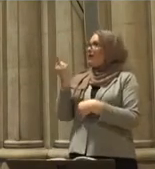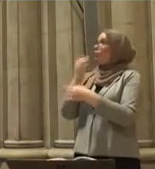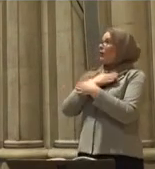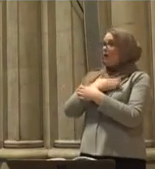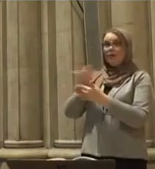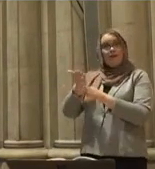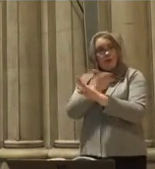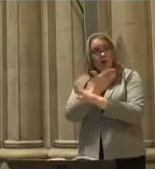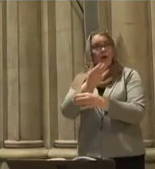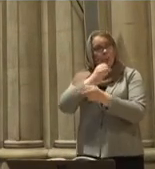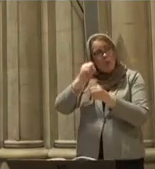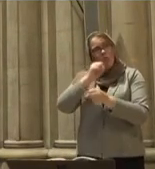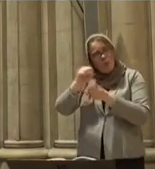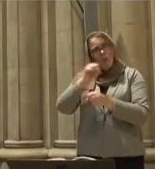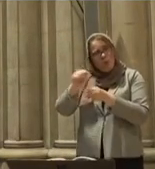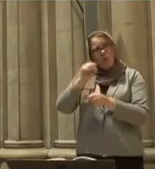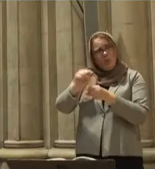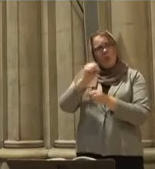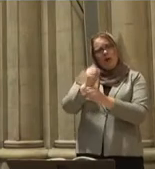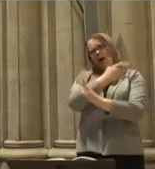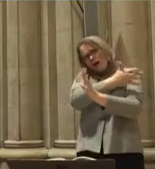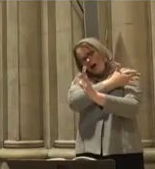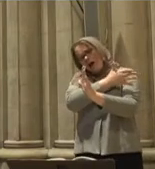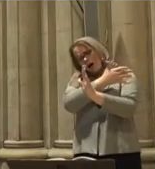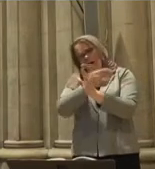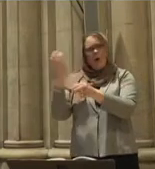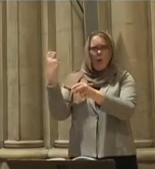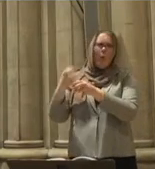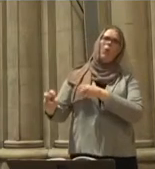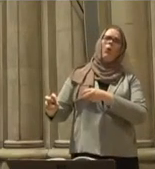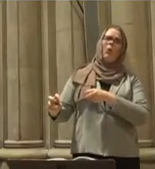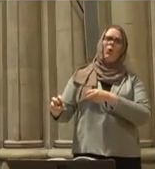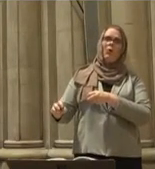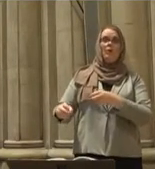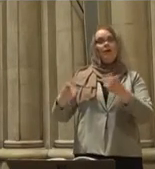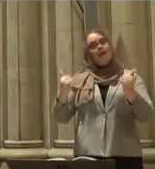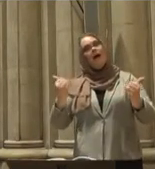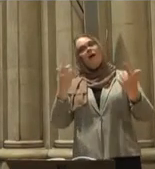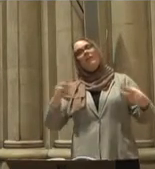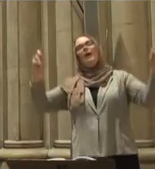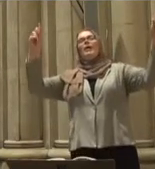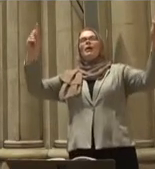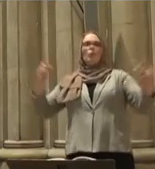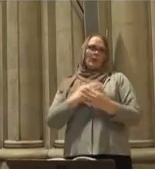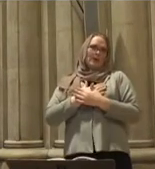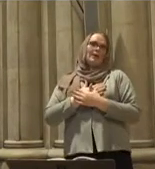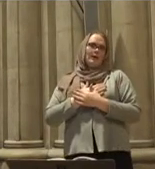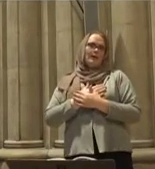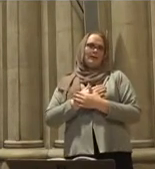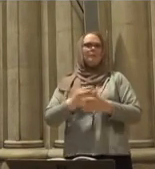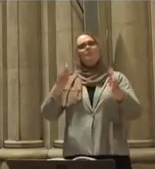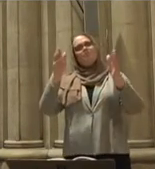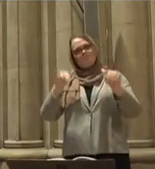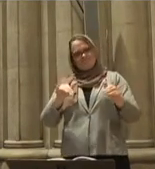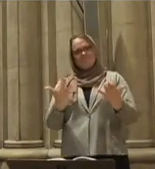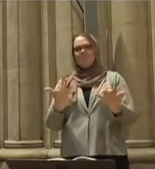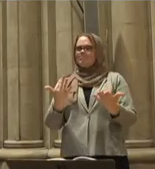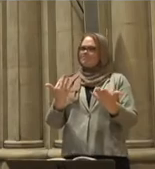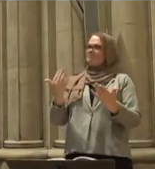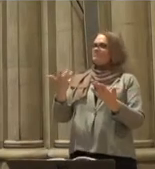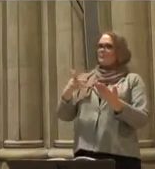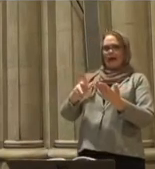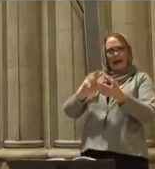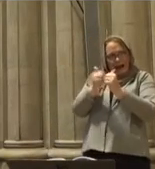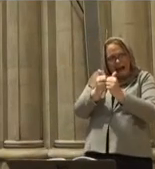work that he had done in creation. These are the generations of the heavens and the earth when they